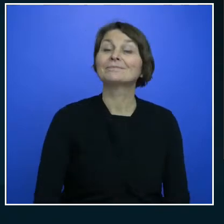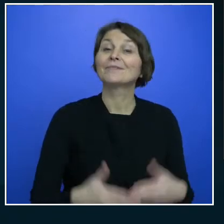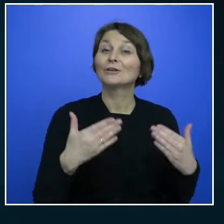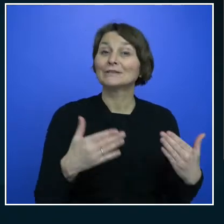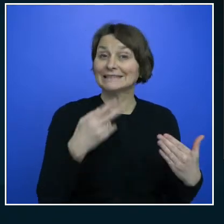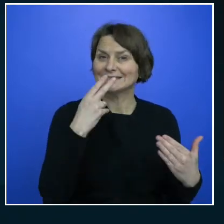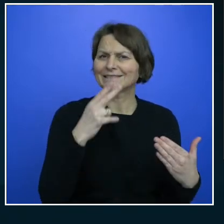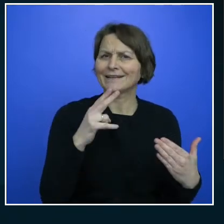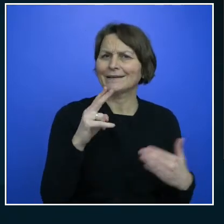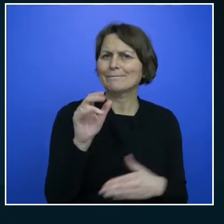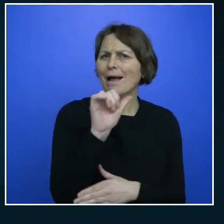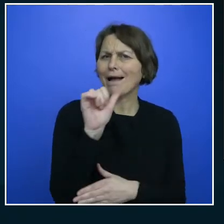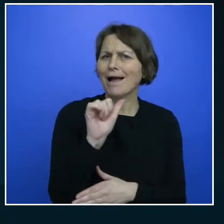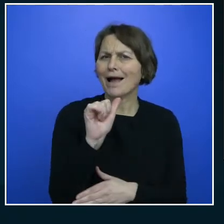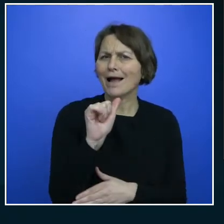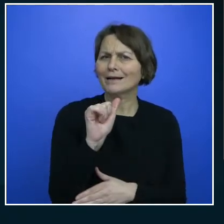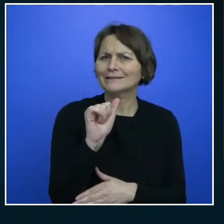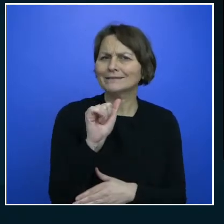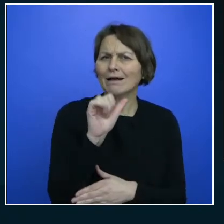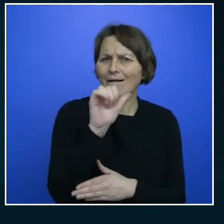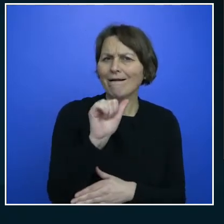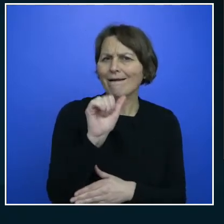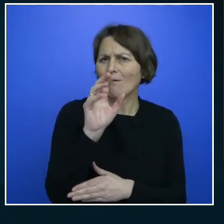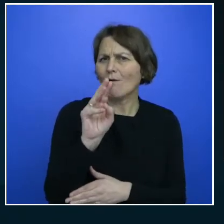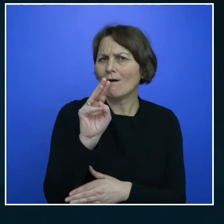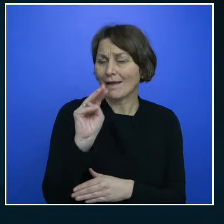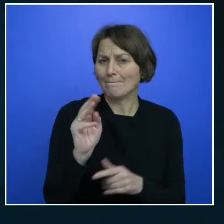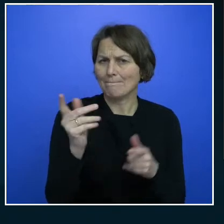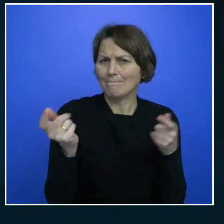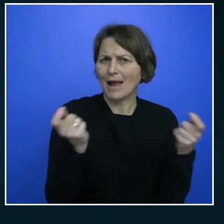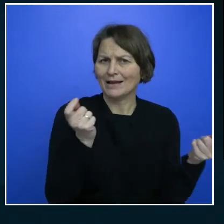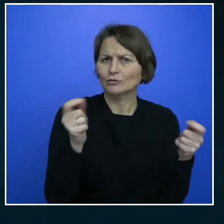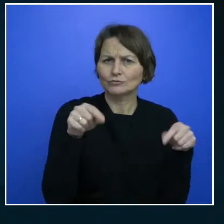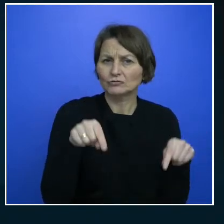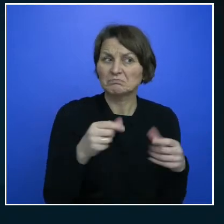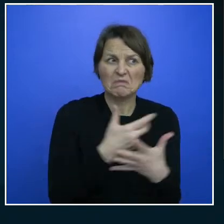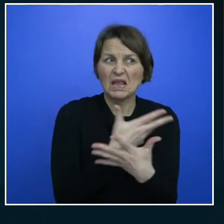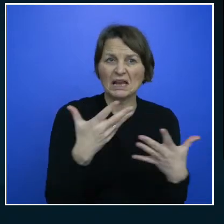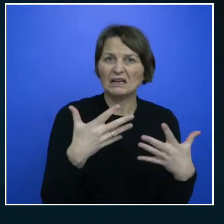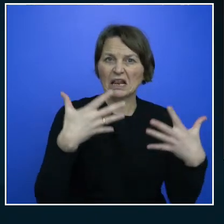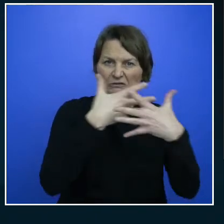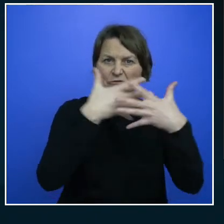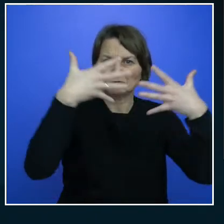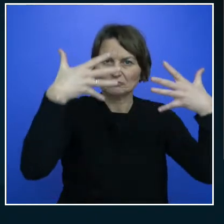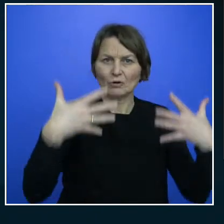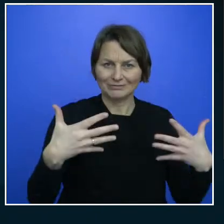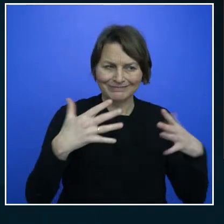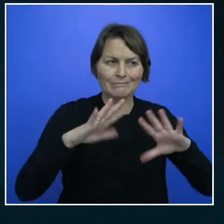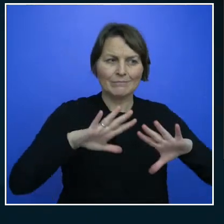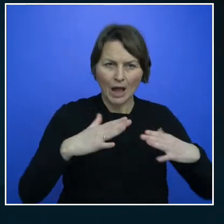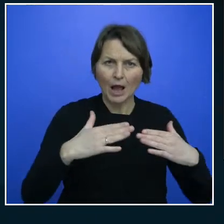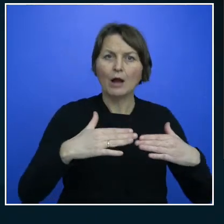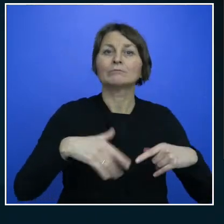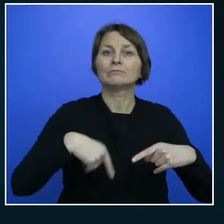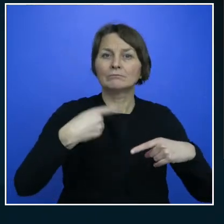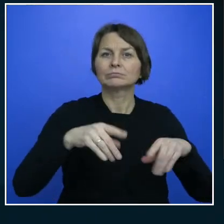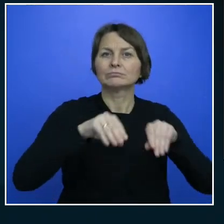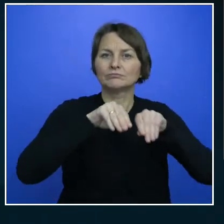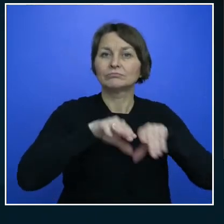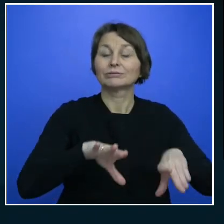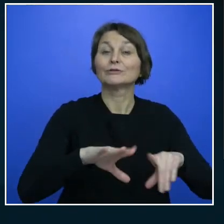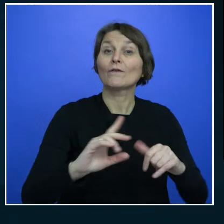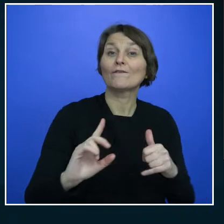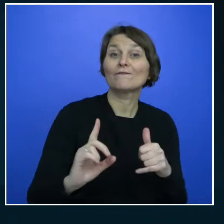this diagram. It's still the heart of any deployment of any infrastructure as code deployment. So it's basically our entry point into